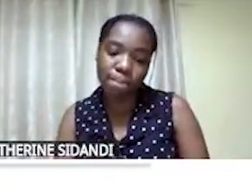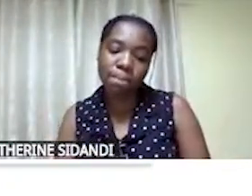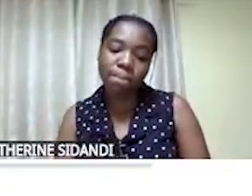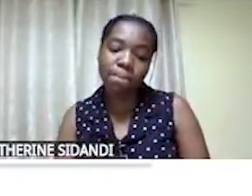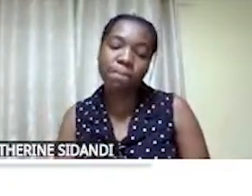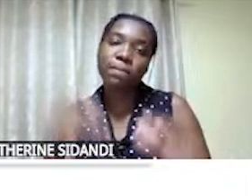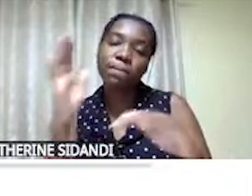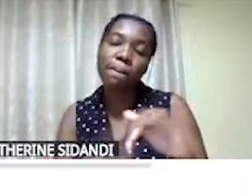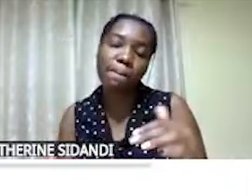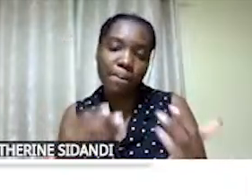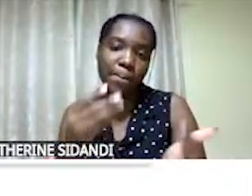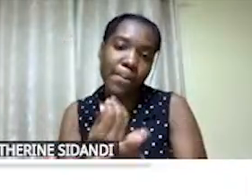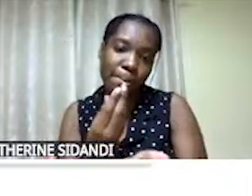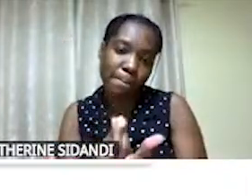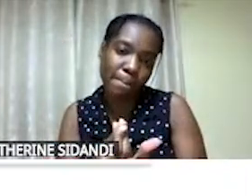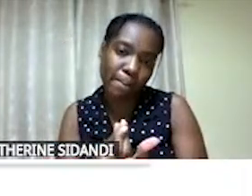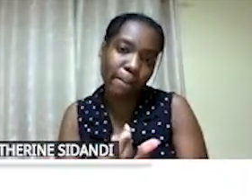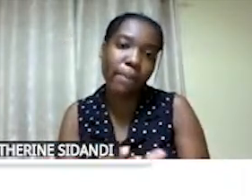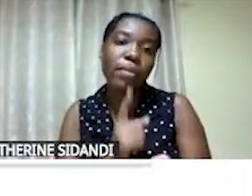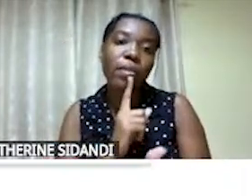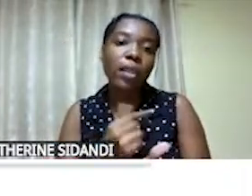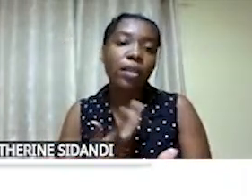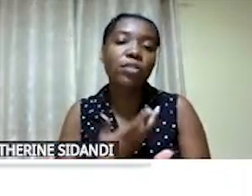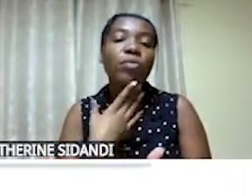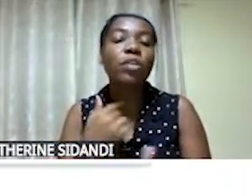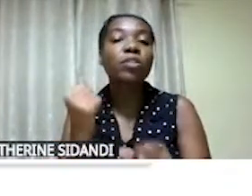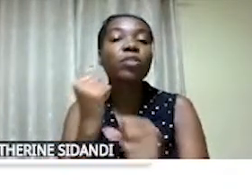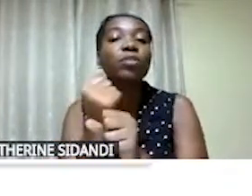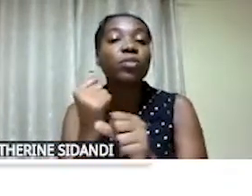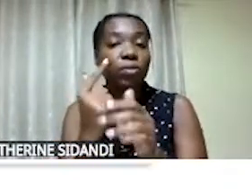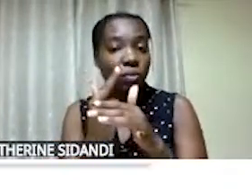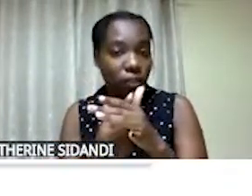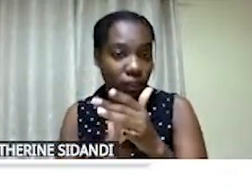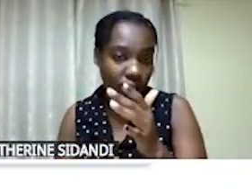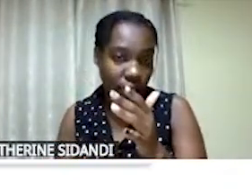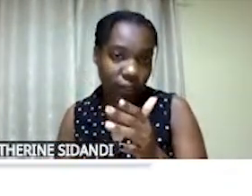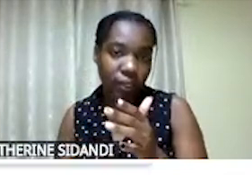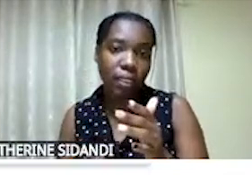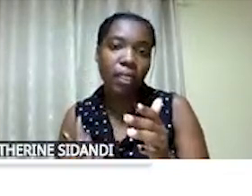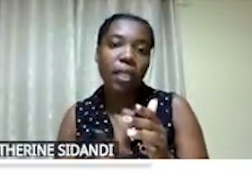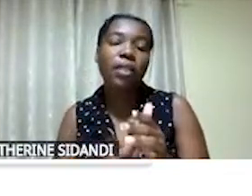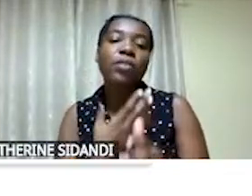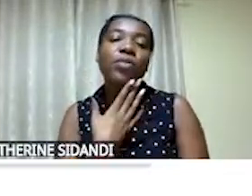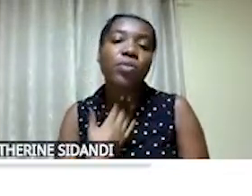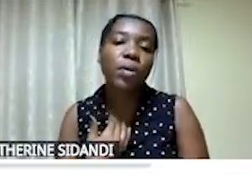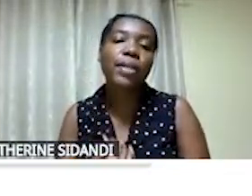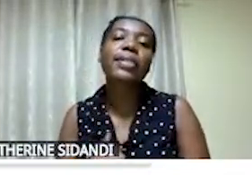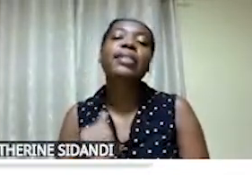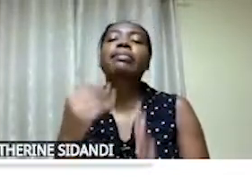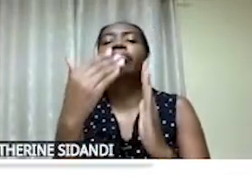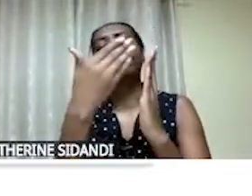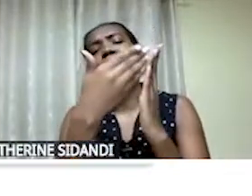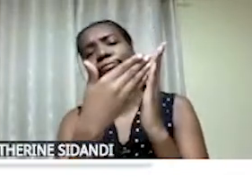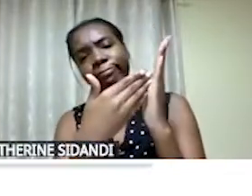price. So what you want to do under this is you want to list the assumptions.